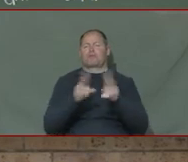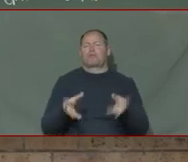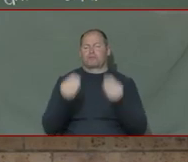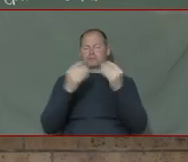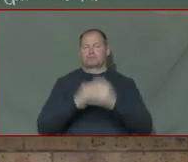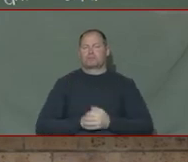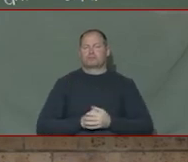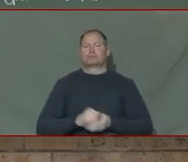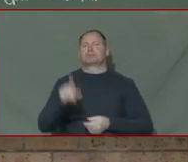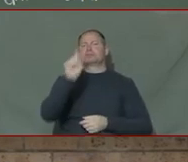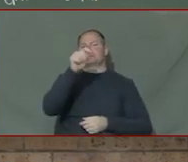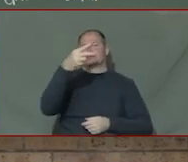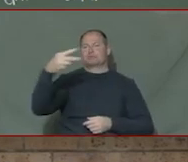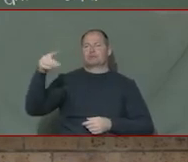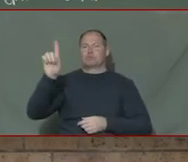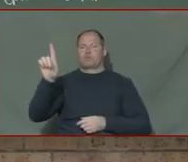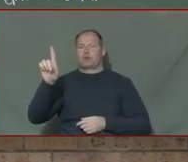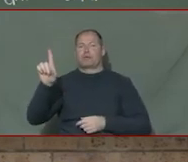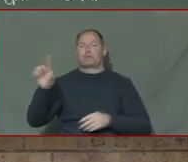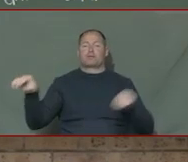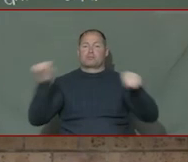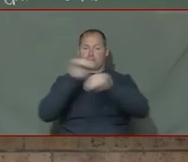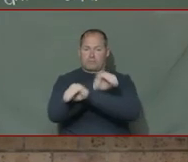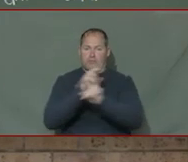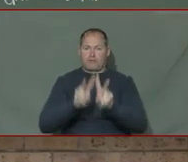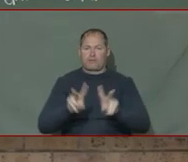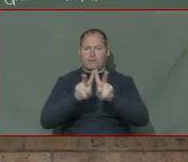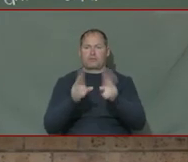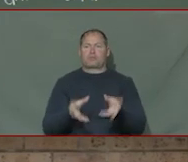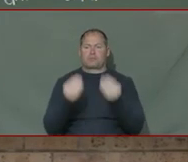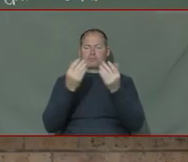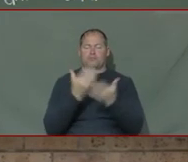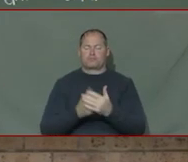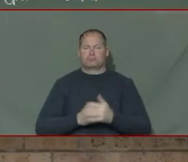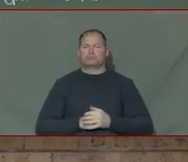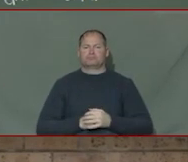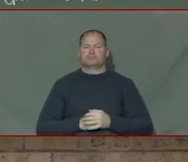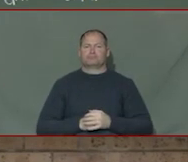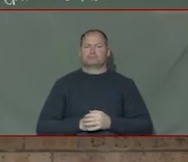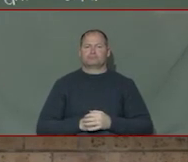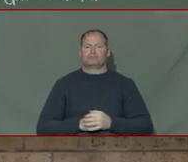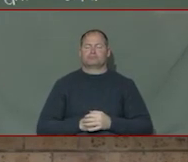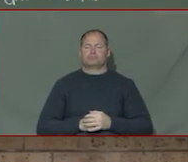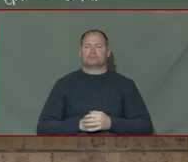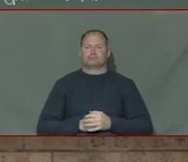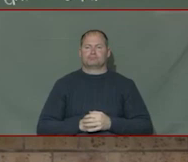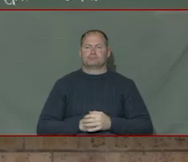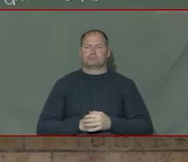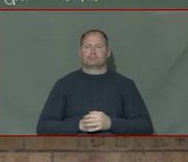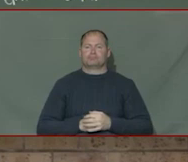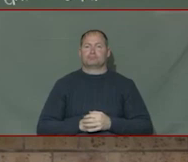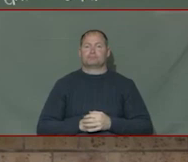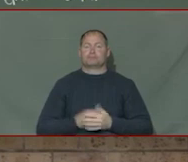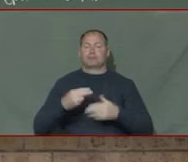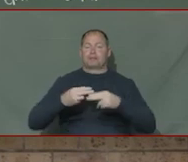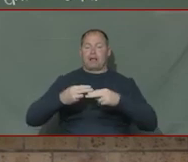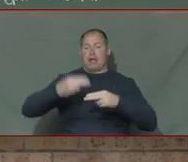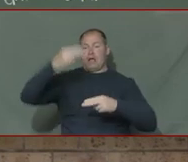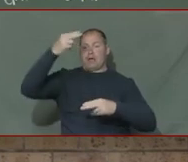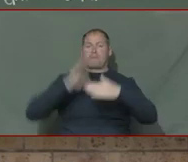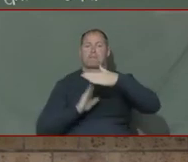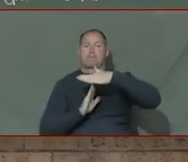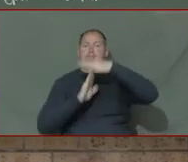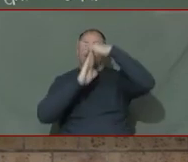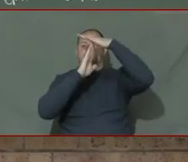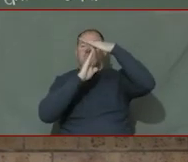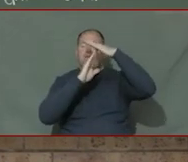t equal to 1 into there, and I will get a value. So the maximum height will be the